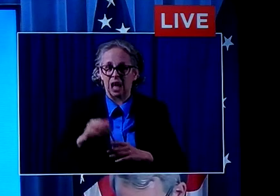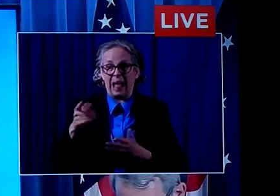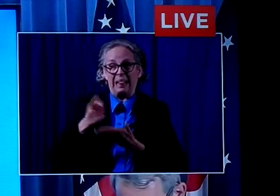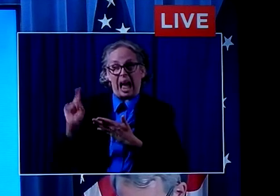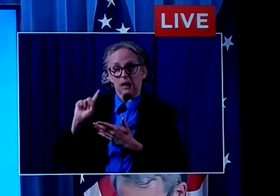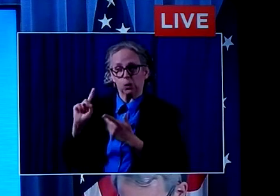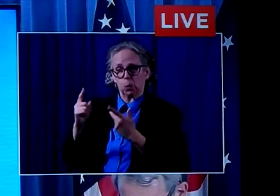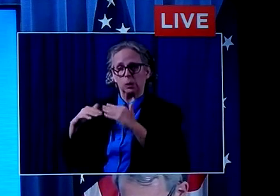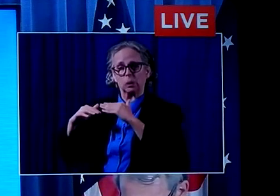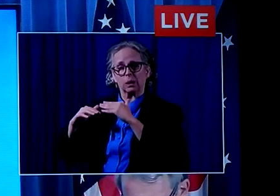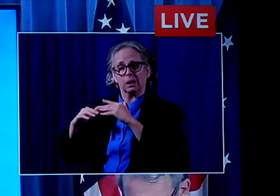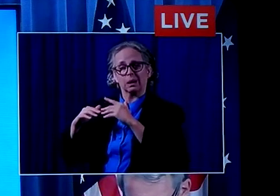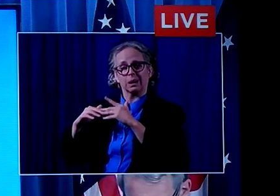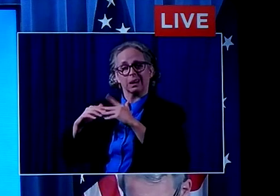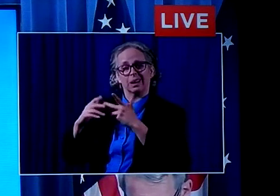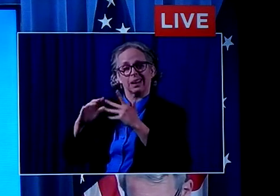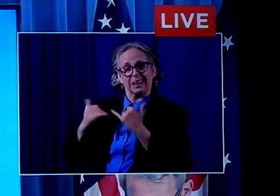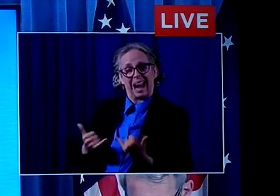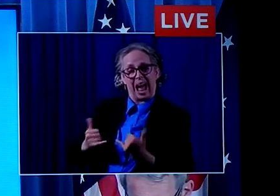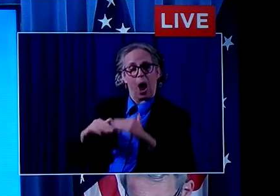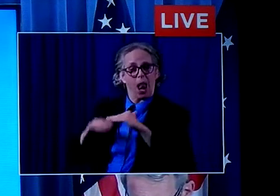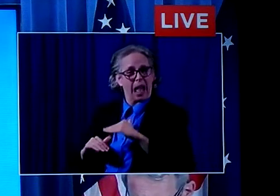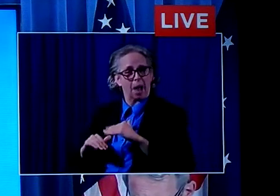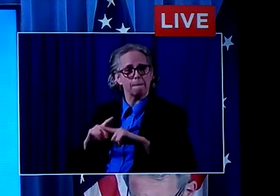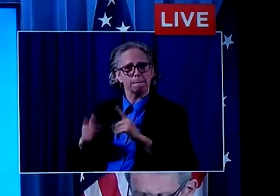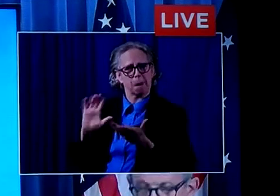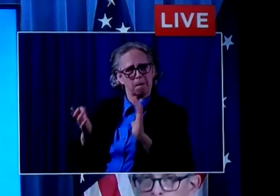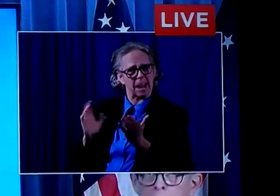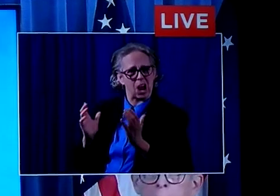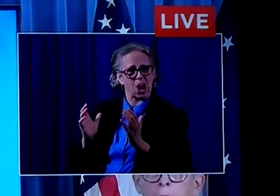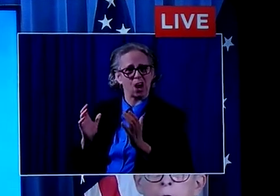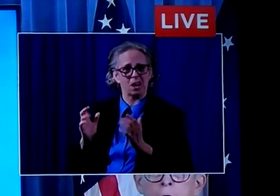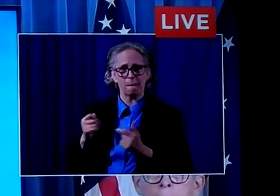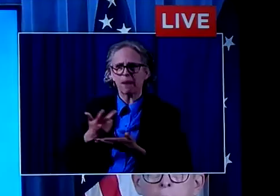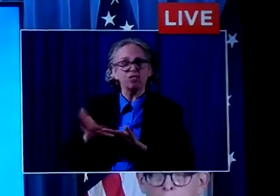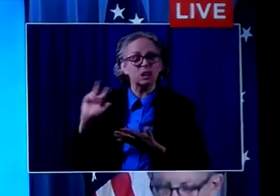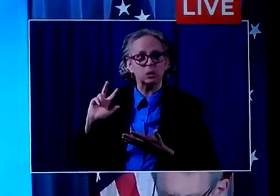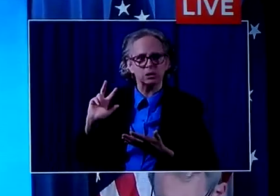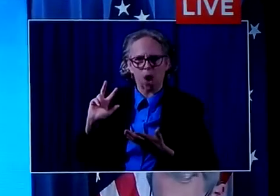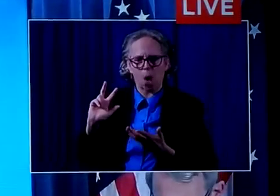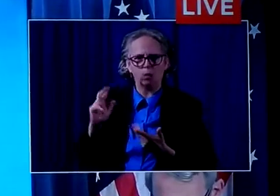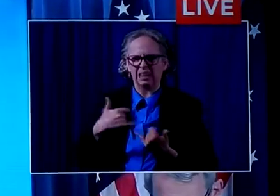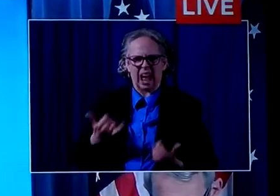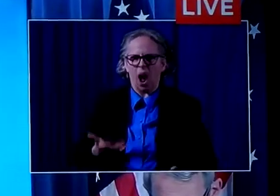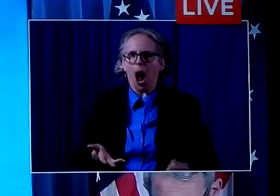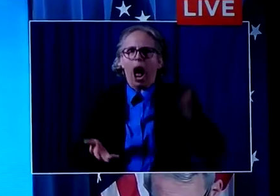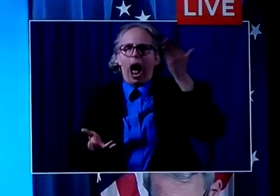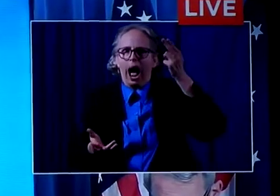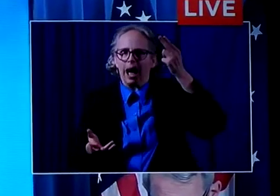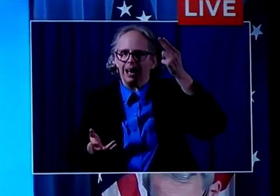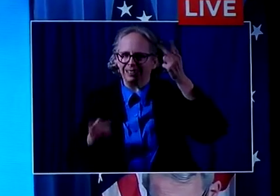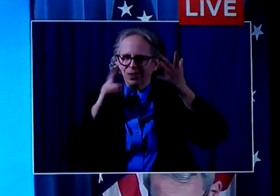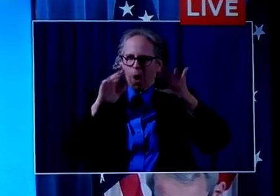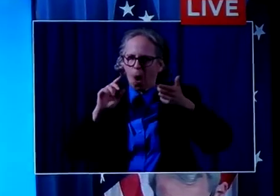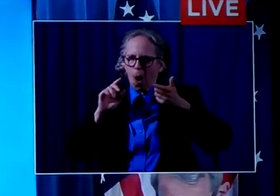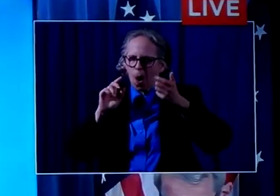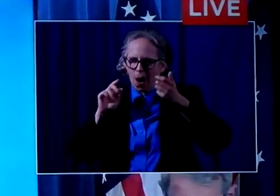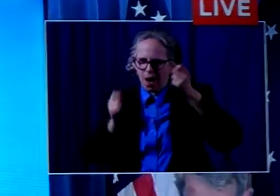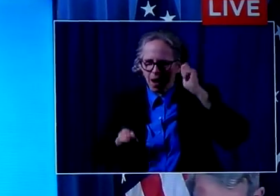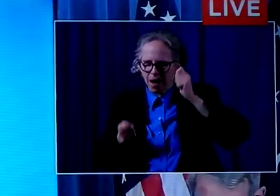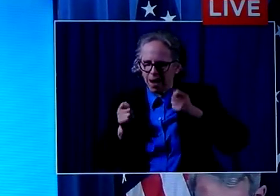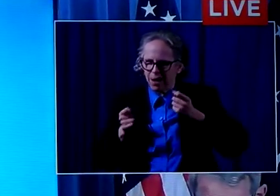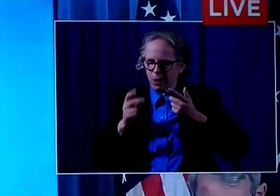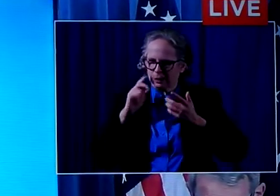ago. This is consistent with the pattern we've seen and are continuing to see, where the number of new cases